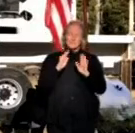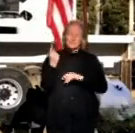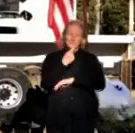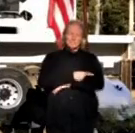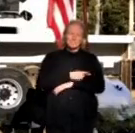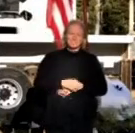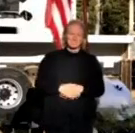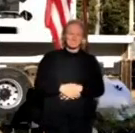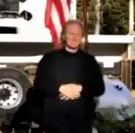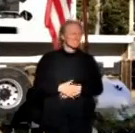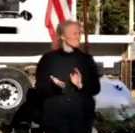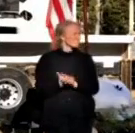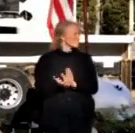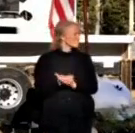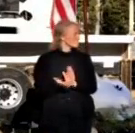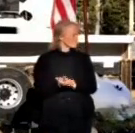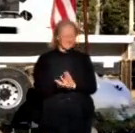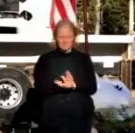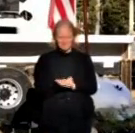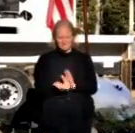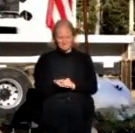us.